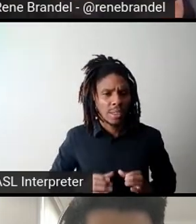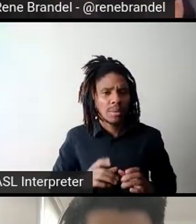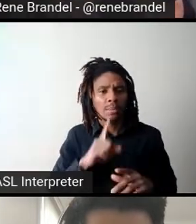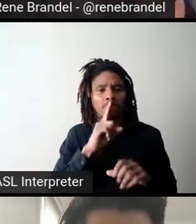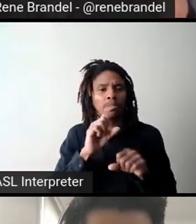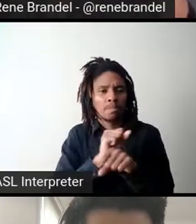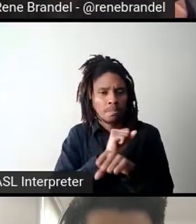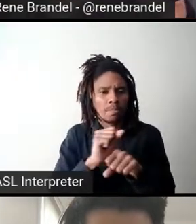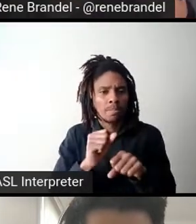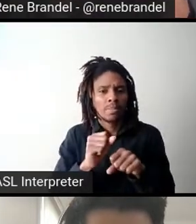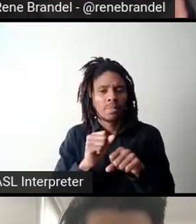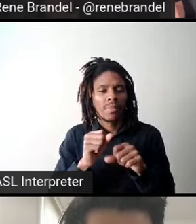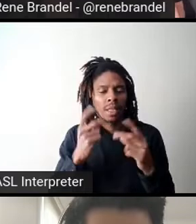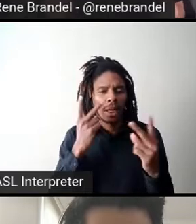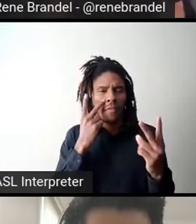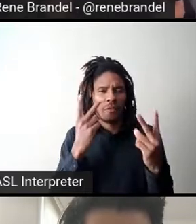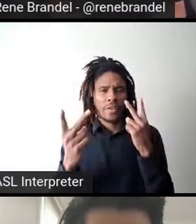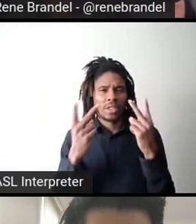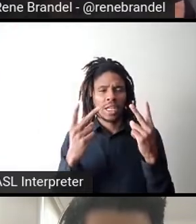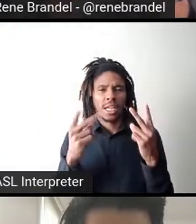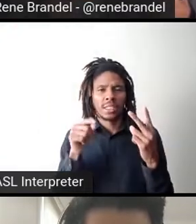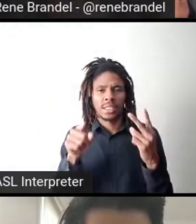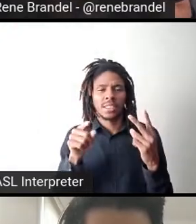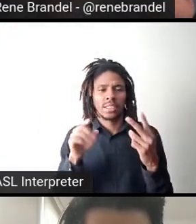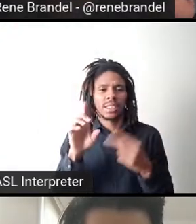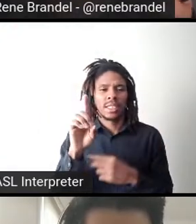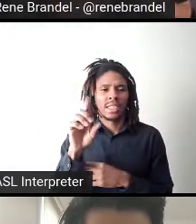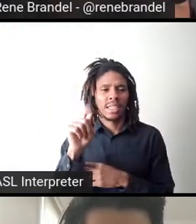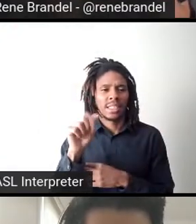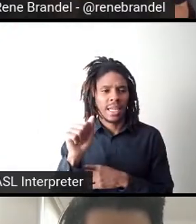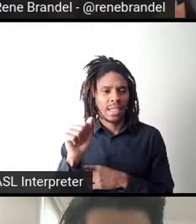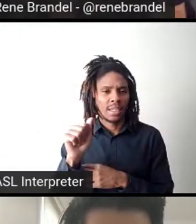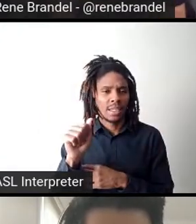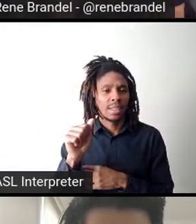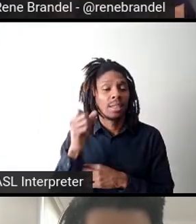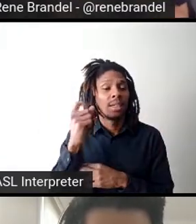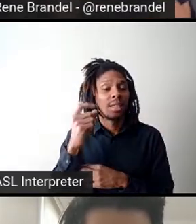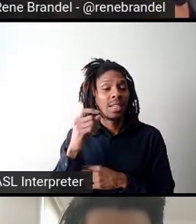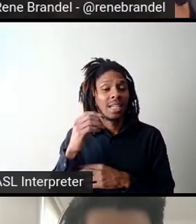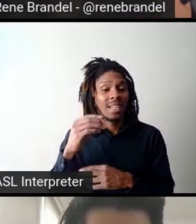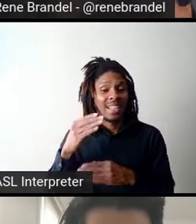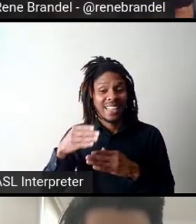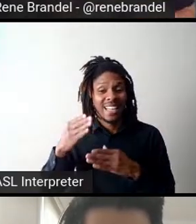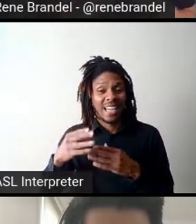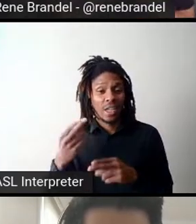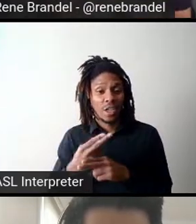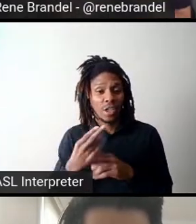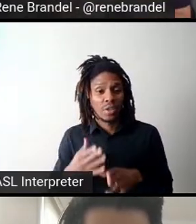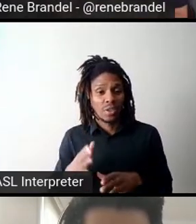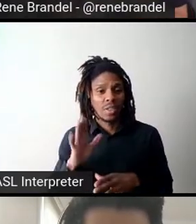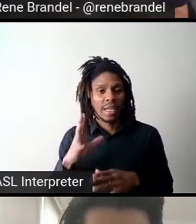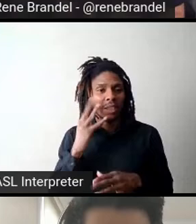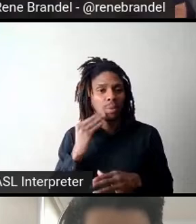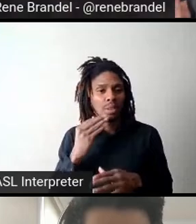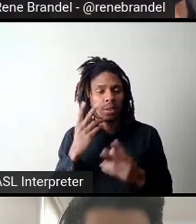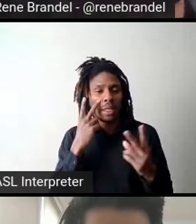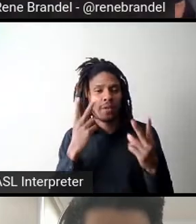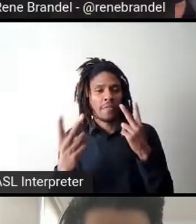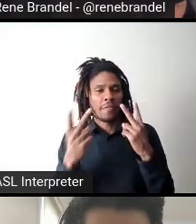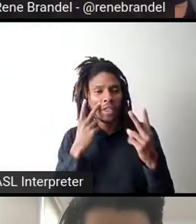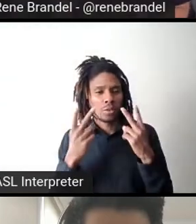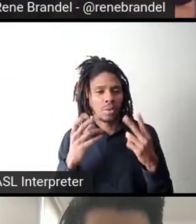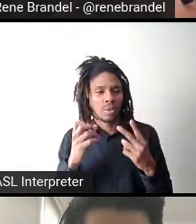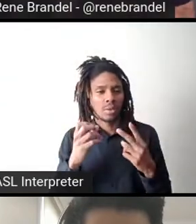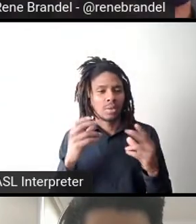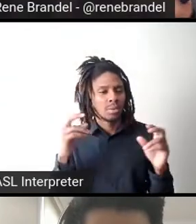actually visualize this data model, right? Because in the end, the end user experience is visual. It's usually displayed through some sort of a component